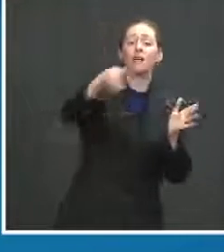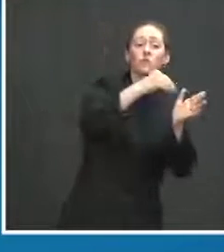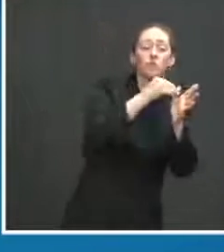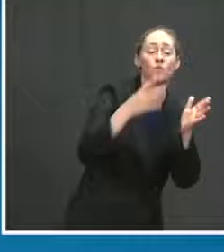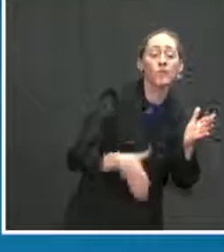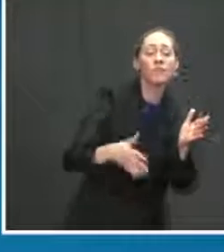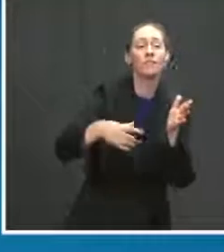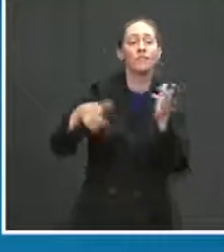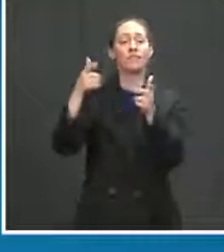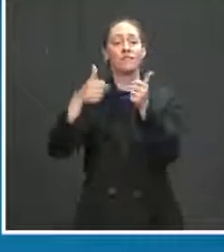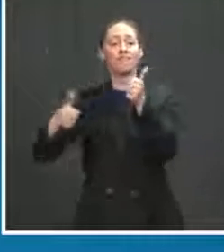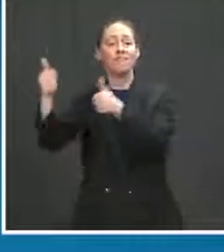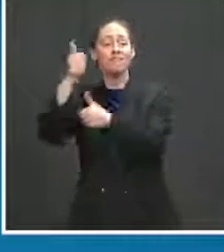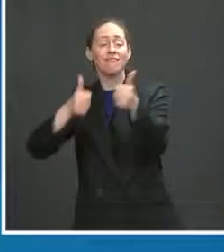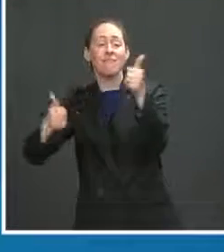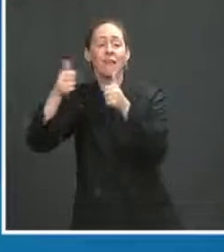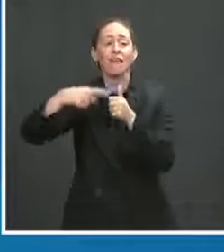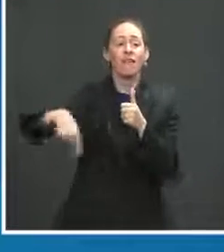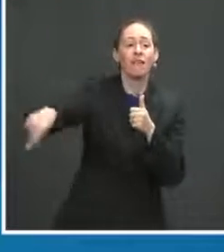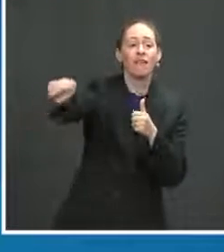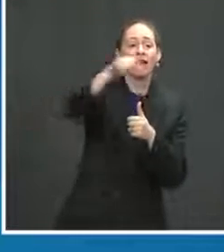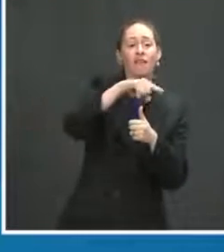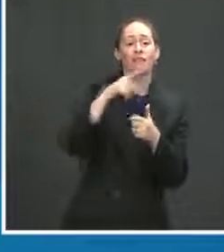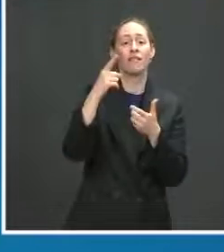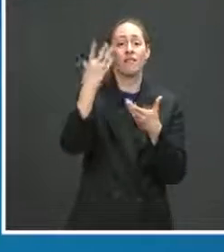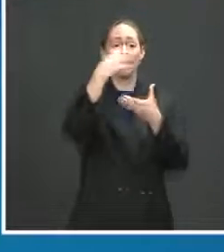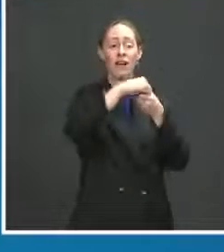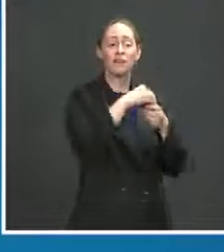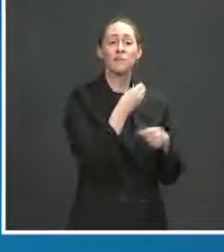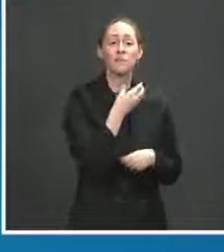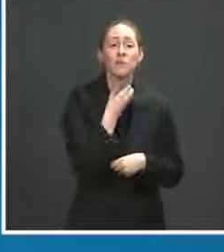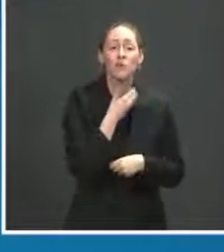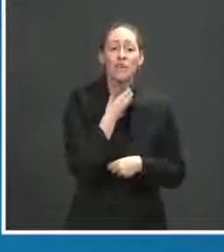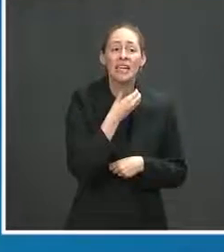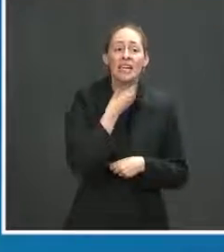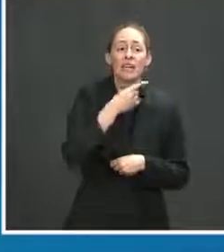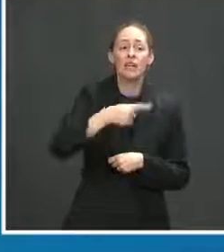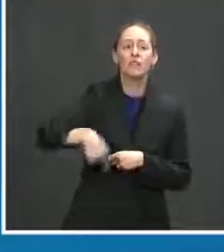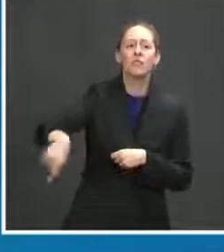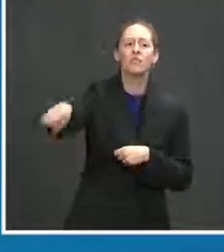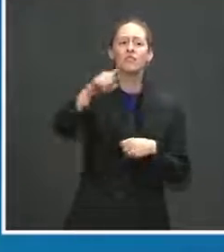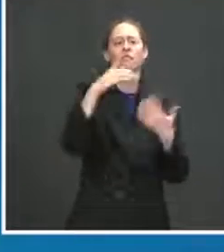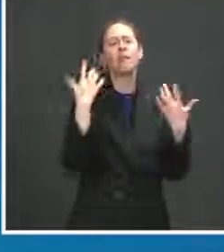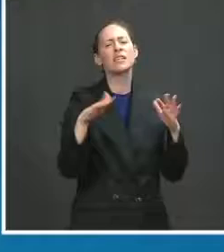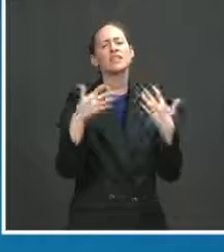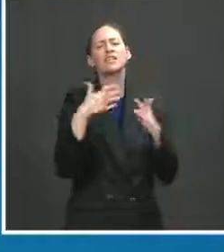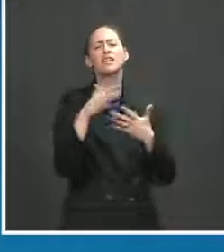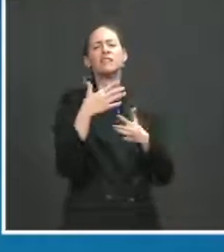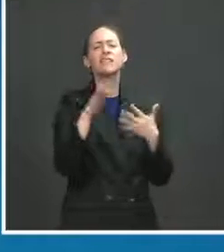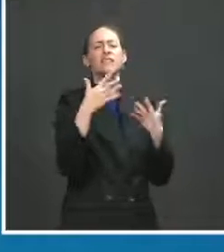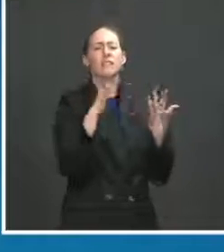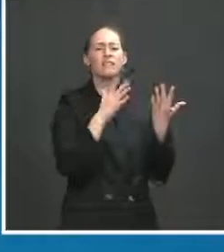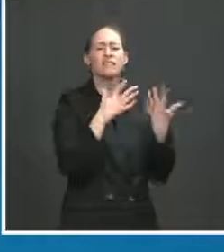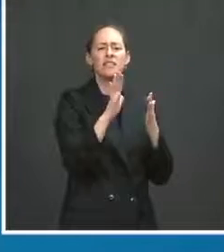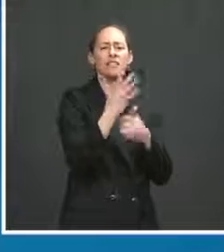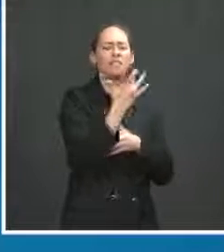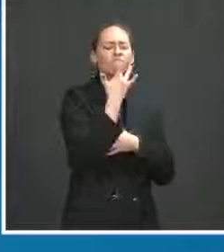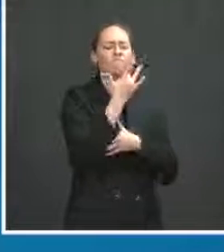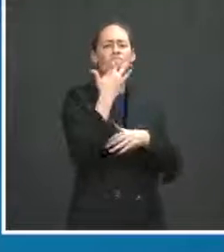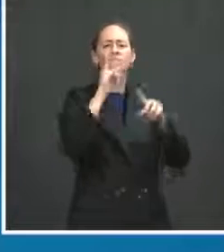officers in the United States Marine, have risked everything to defend our